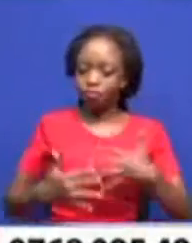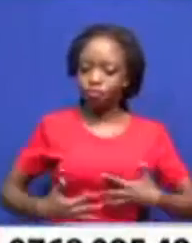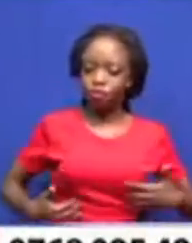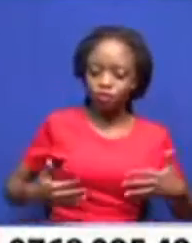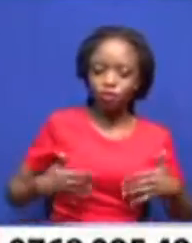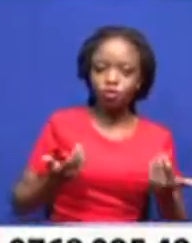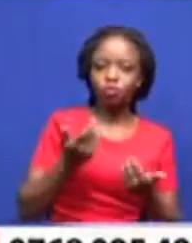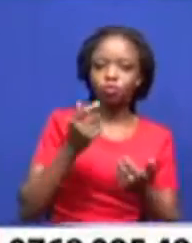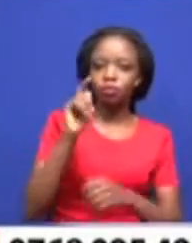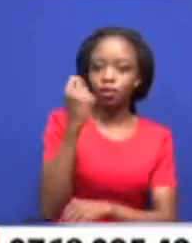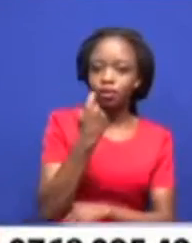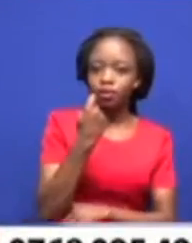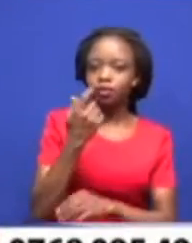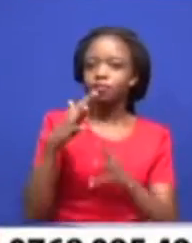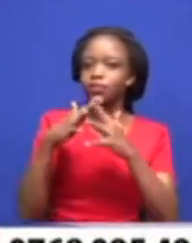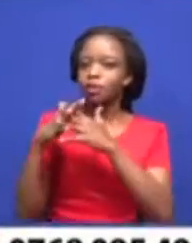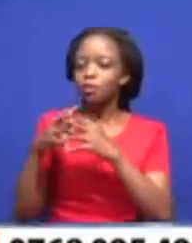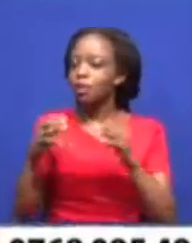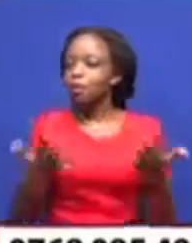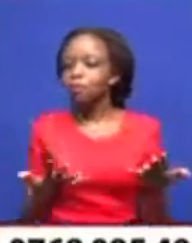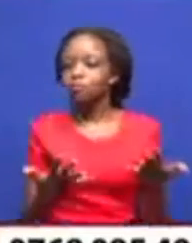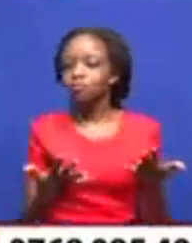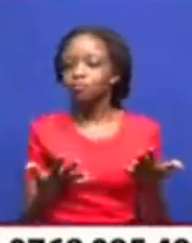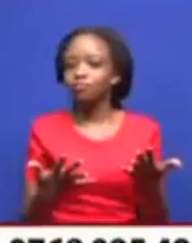Minnesota, what would you say?